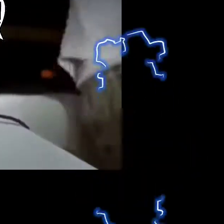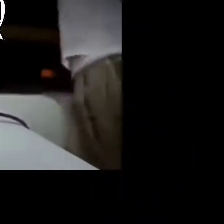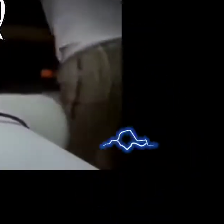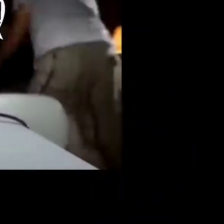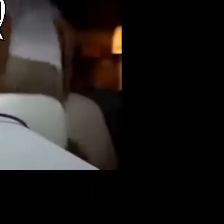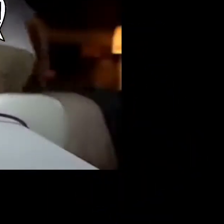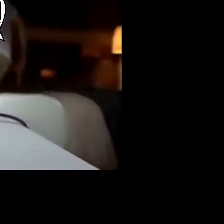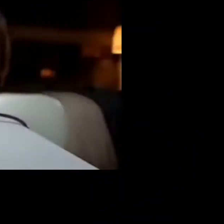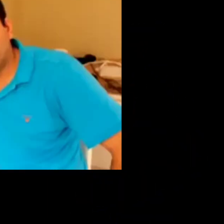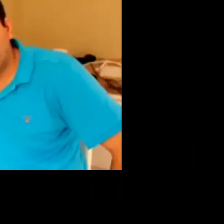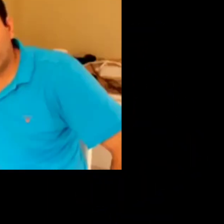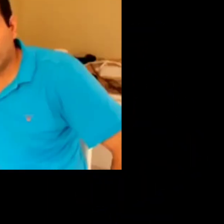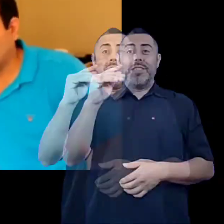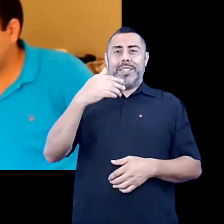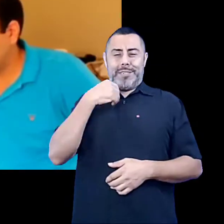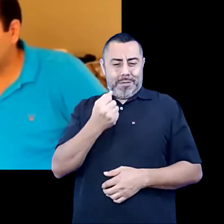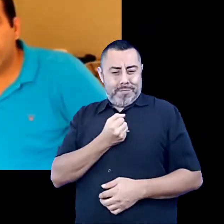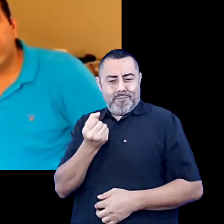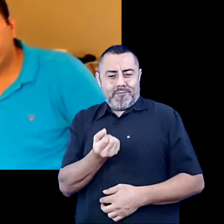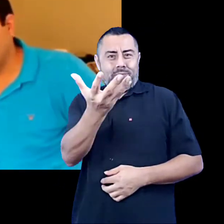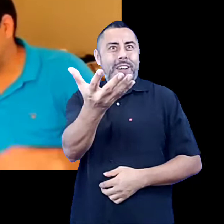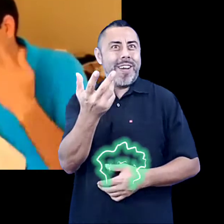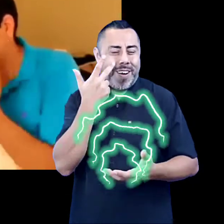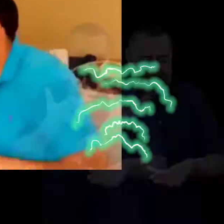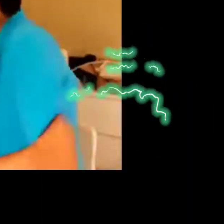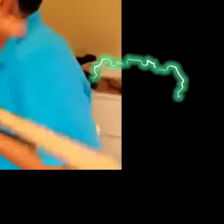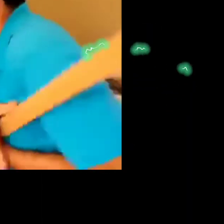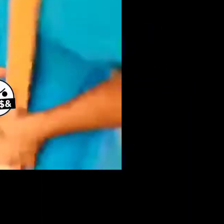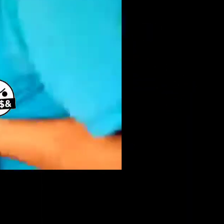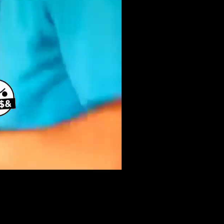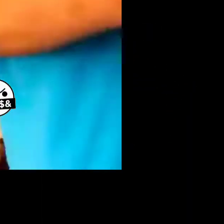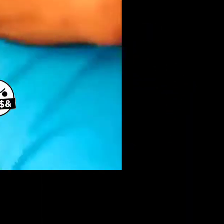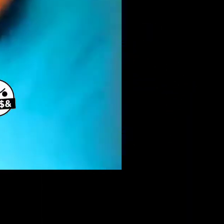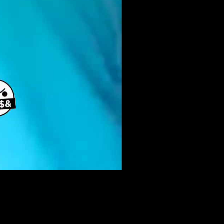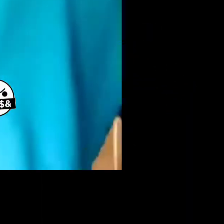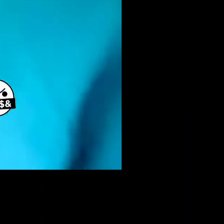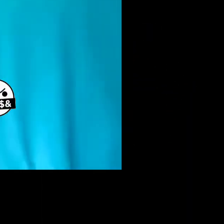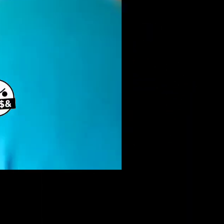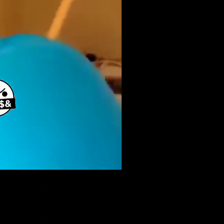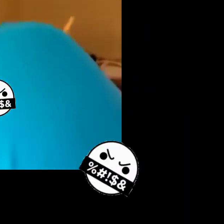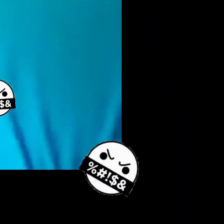Oh my God! I thought I could share my artistic side with you.